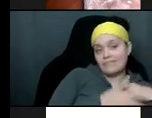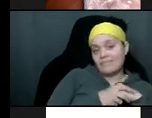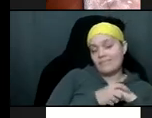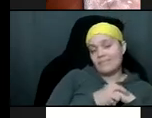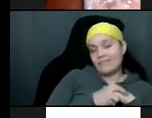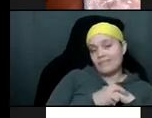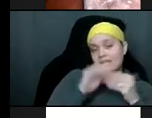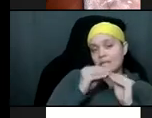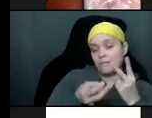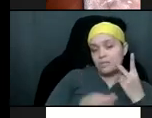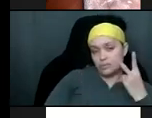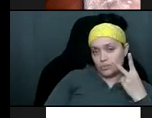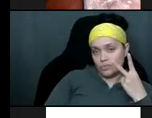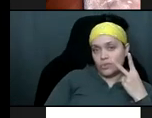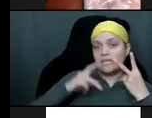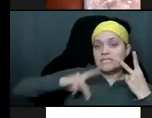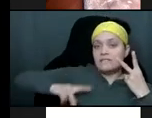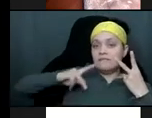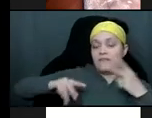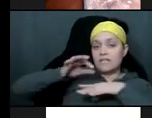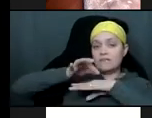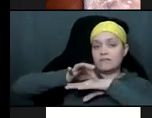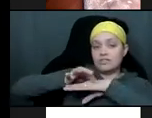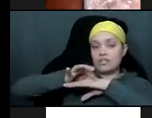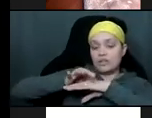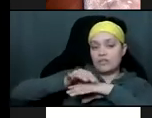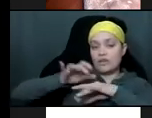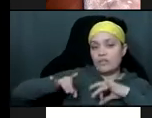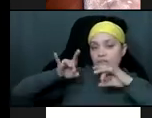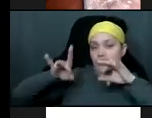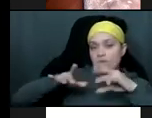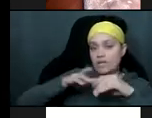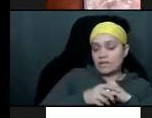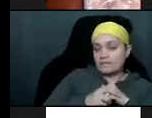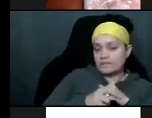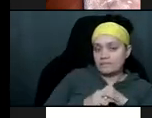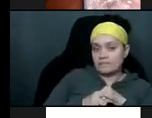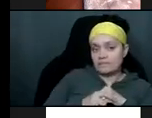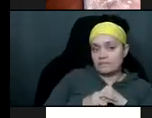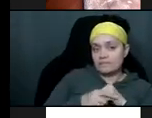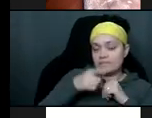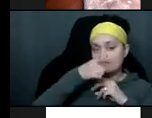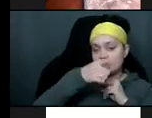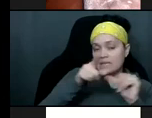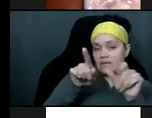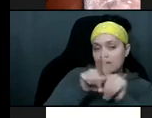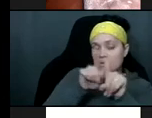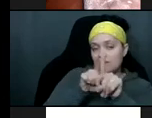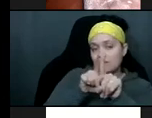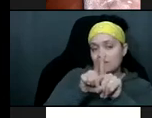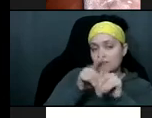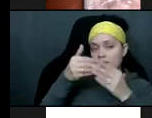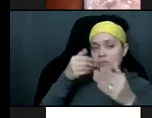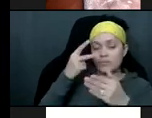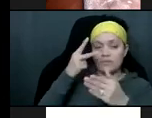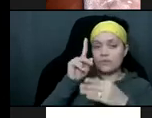Thing number 2 is the physical geography of Australia. And that too has a preview